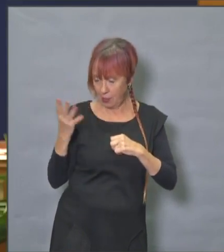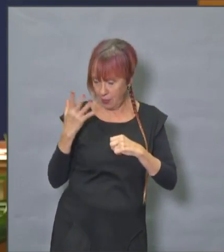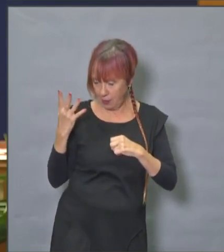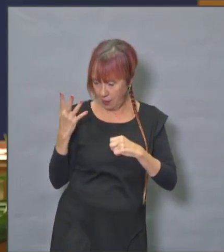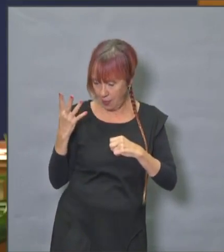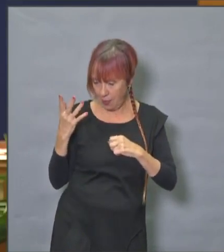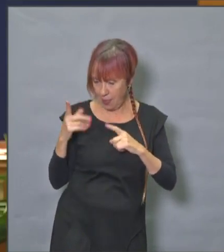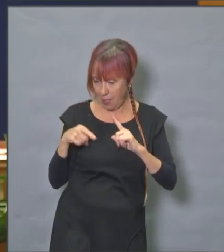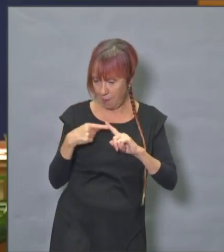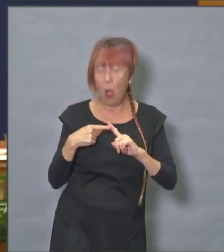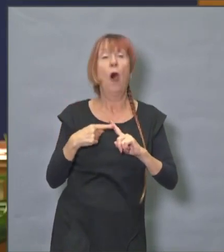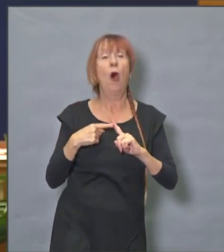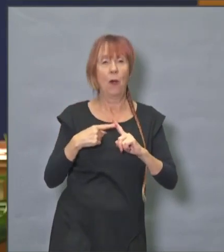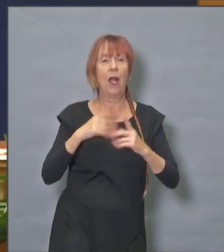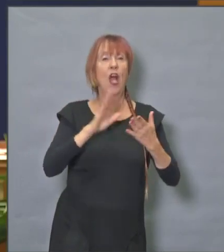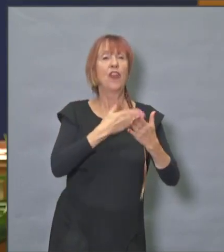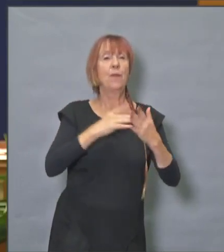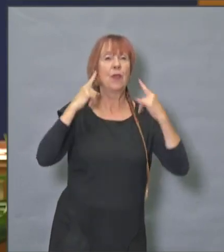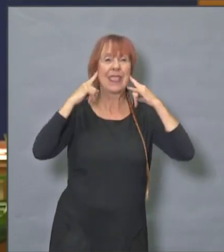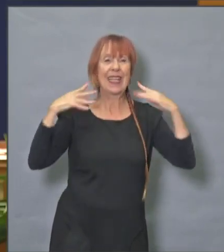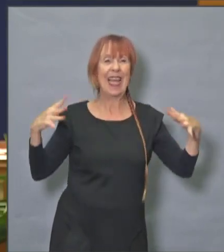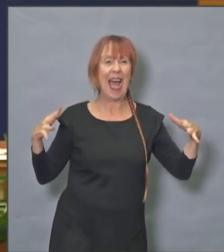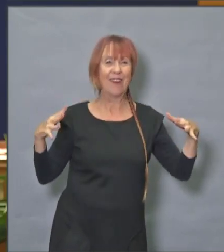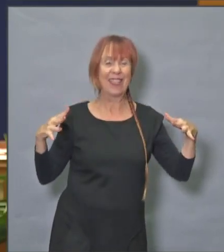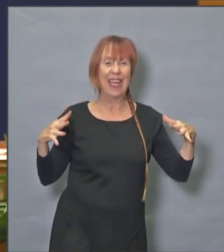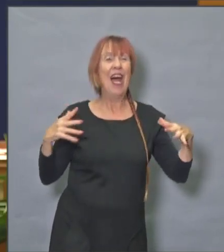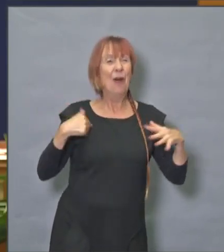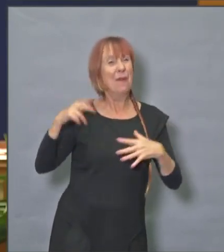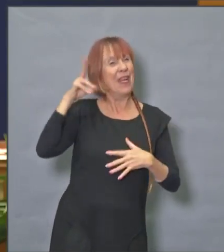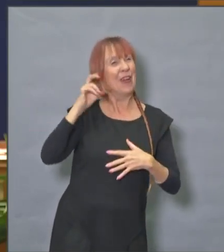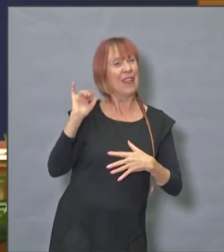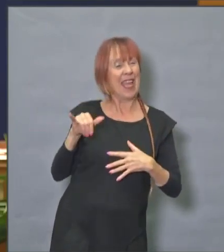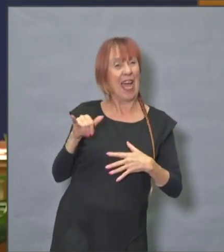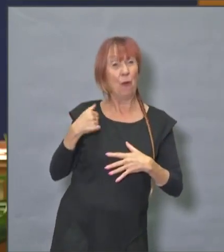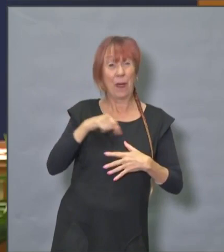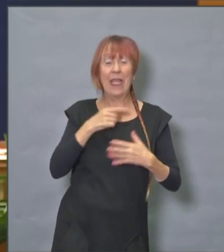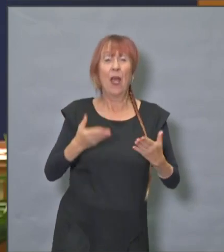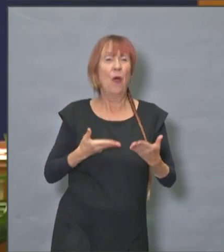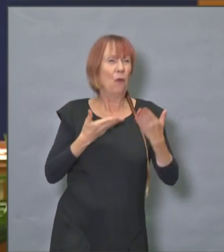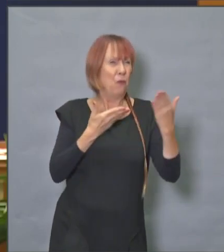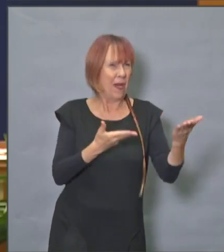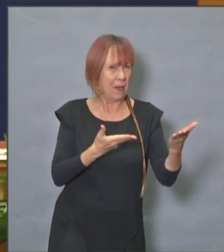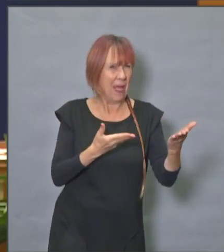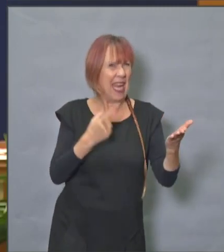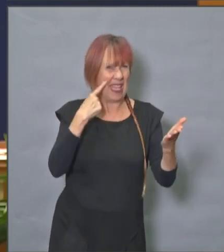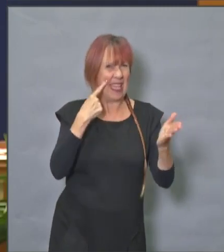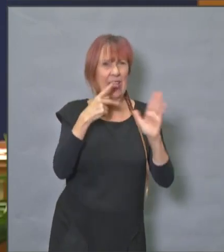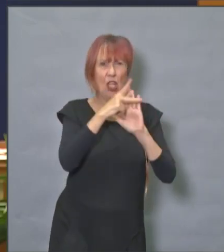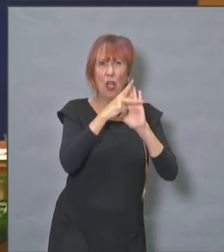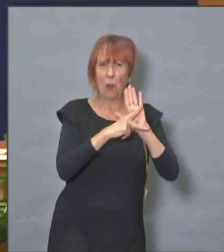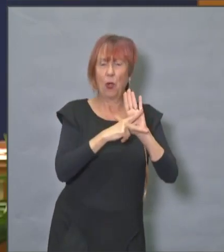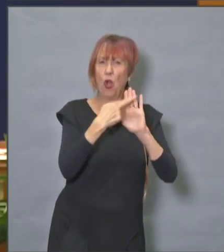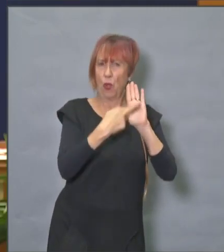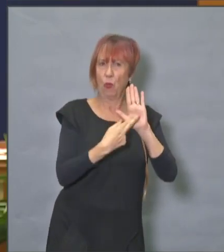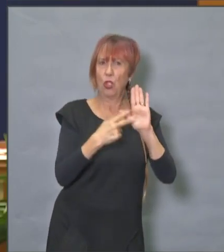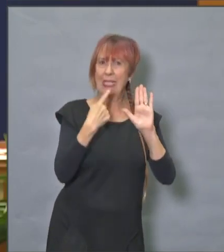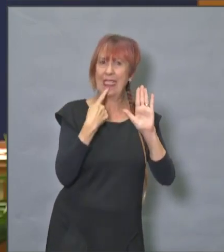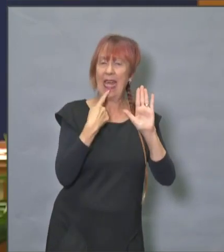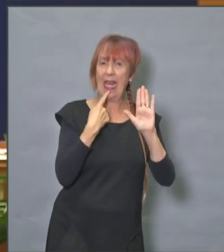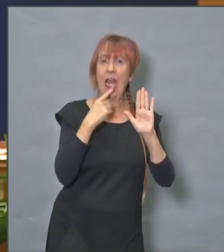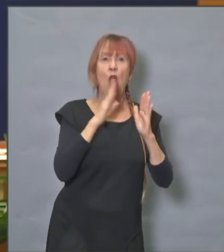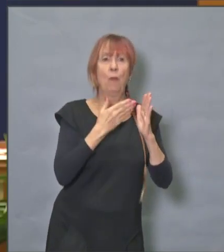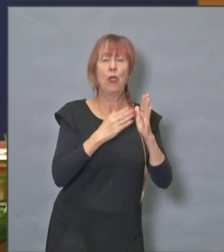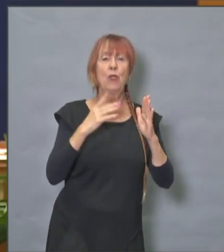about, oh yeah, the music. We did hear this. I mean, we recommend, and I believe it's in the protocols, that you keep the music